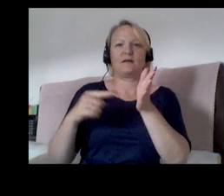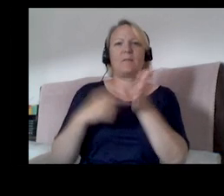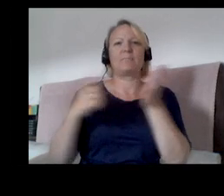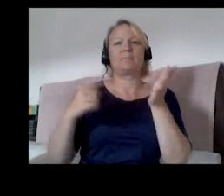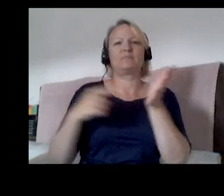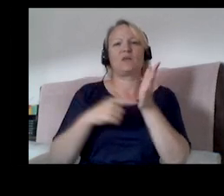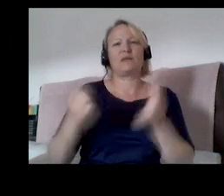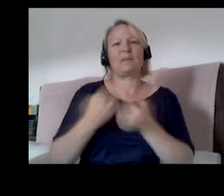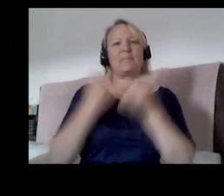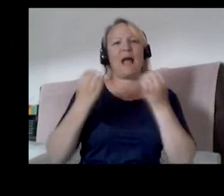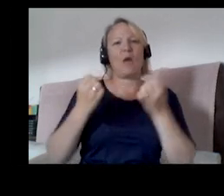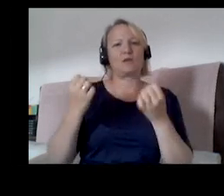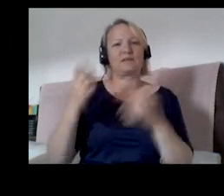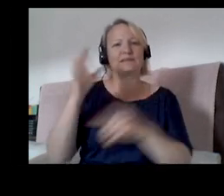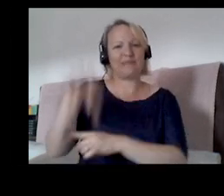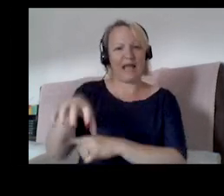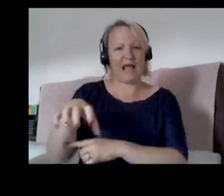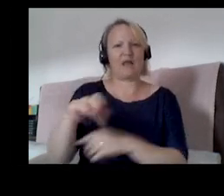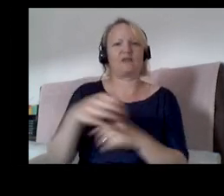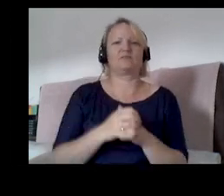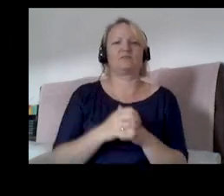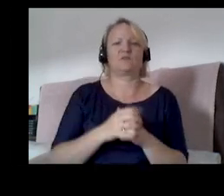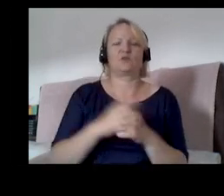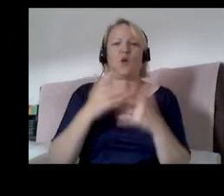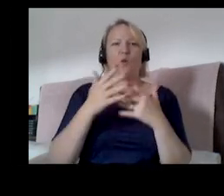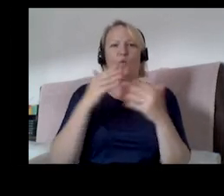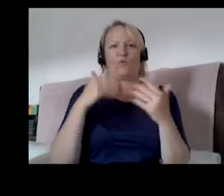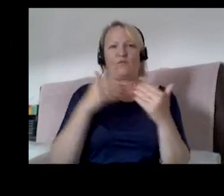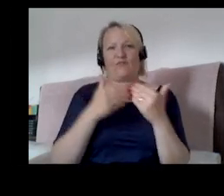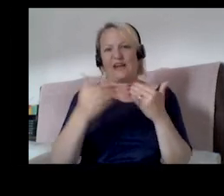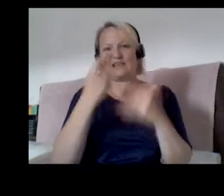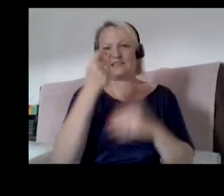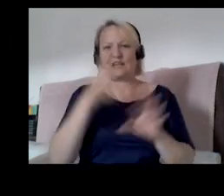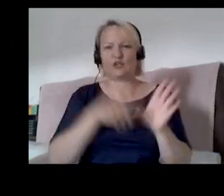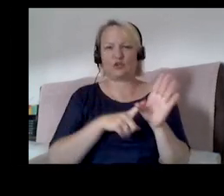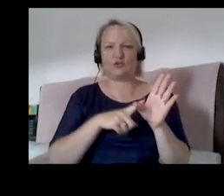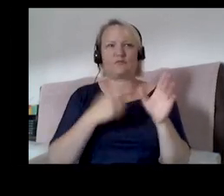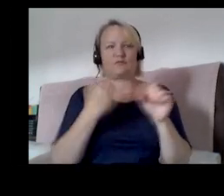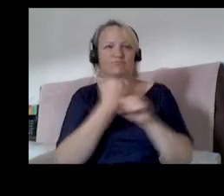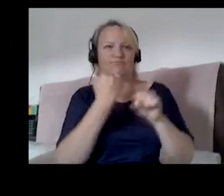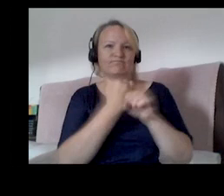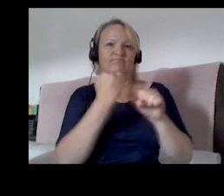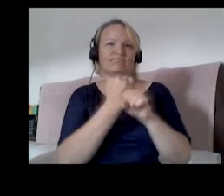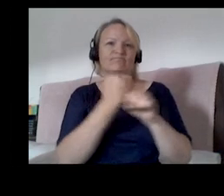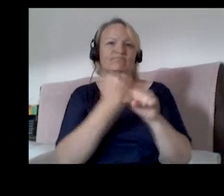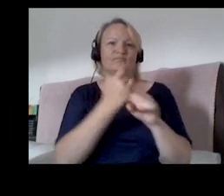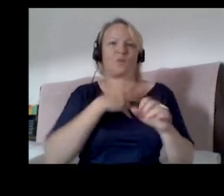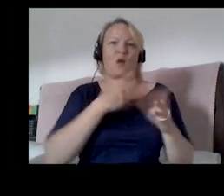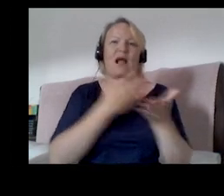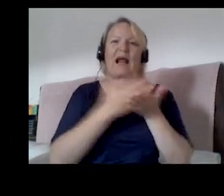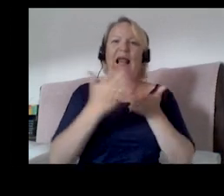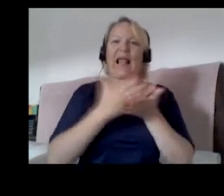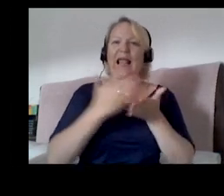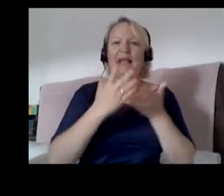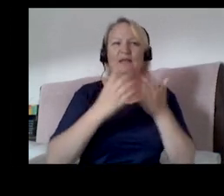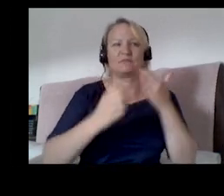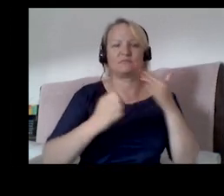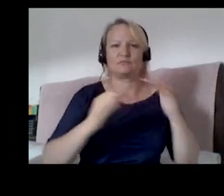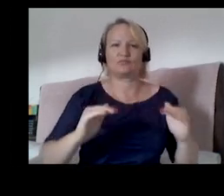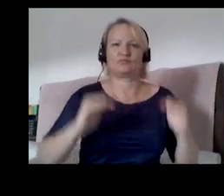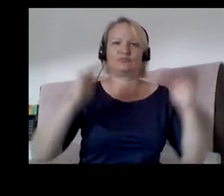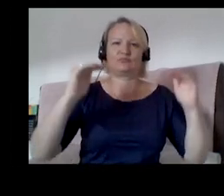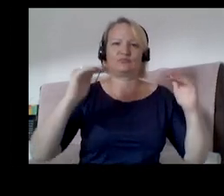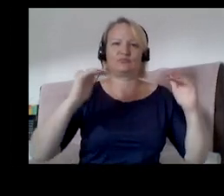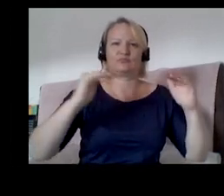site of the former Tilbury Power Station. Over the past 10 years, many major infrastructure projects in London have contributed